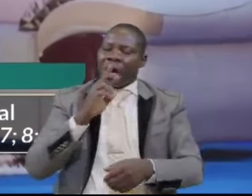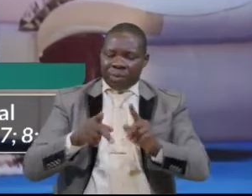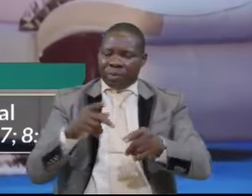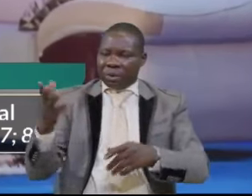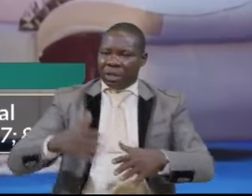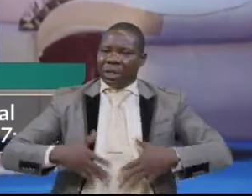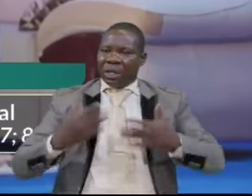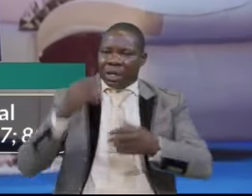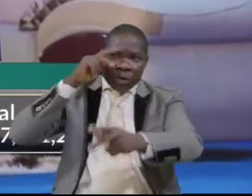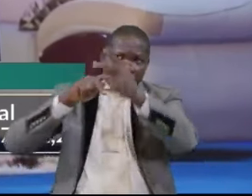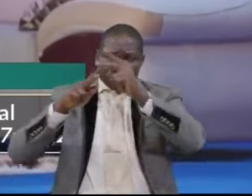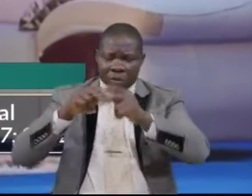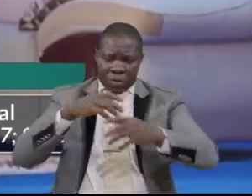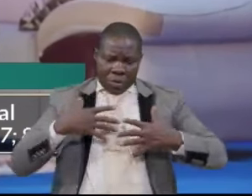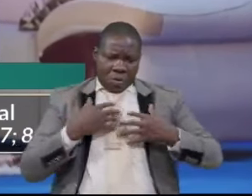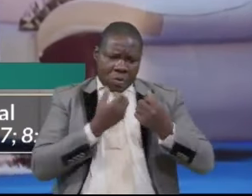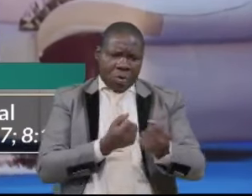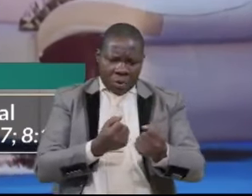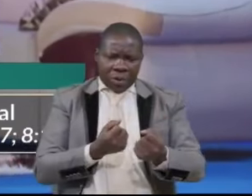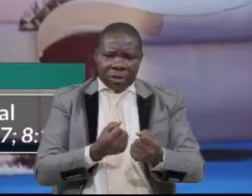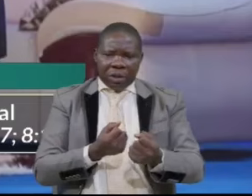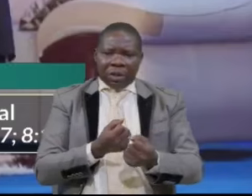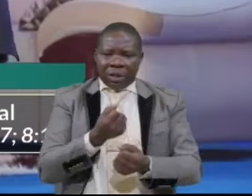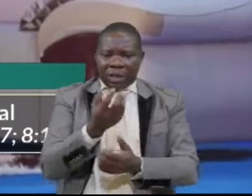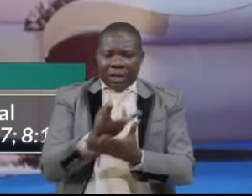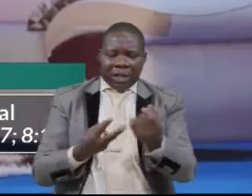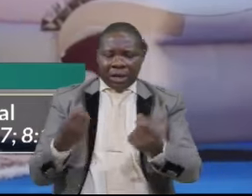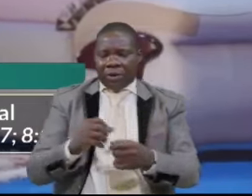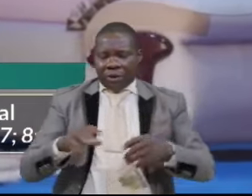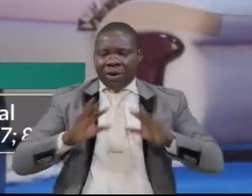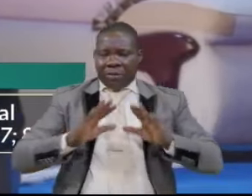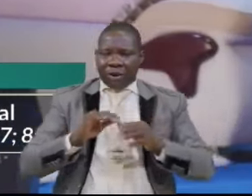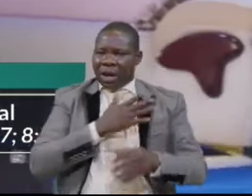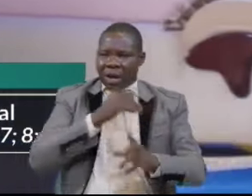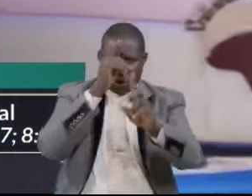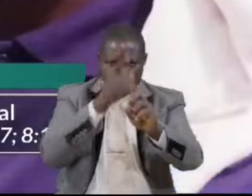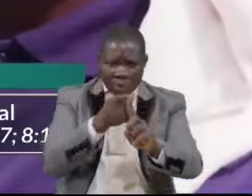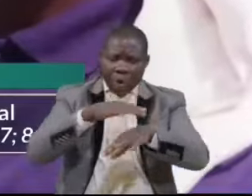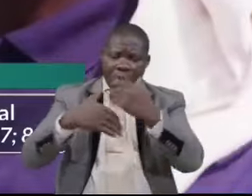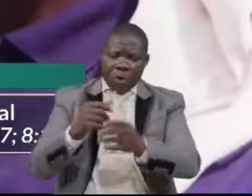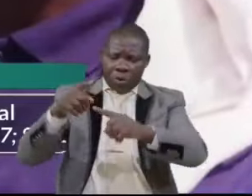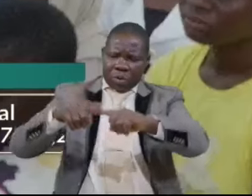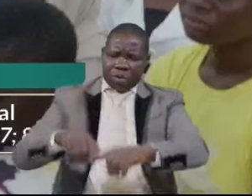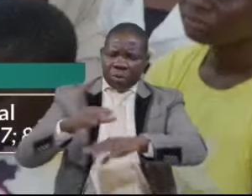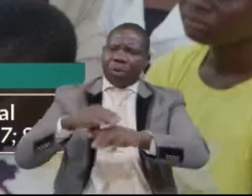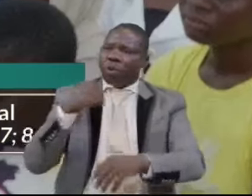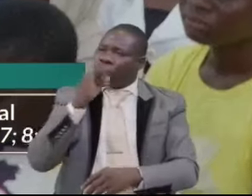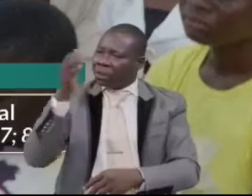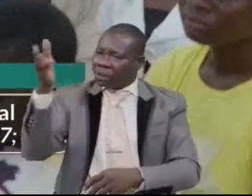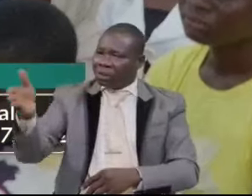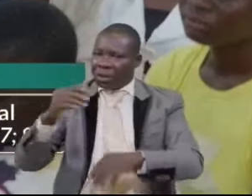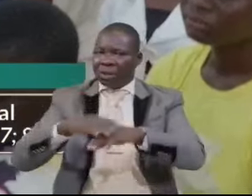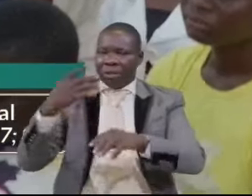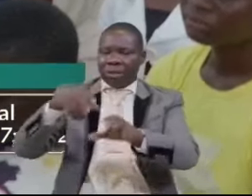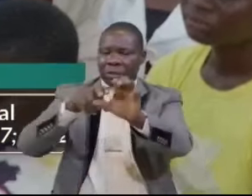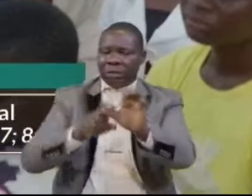courage, their fearlessness, and their goals, everything depends on who is there on the throne. But in the case of